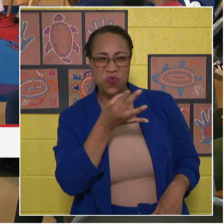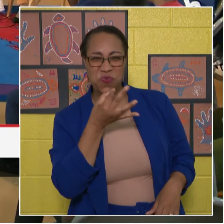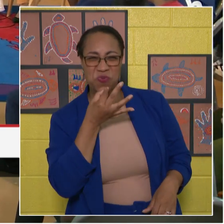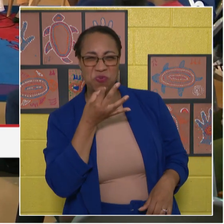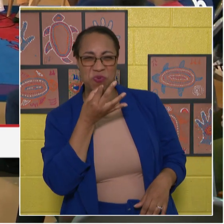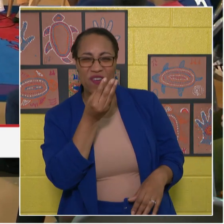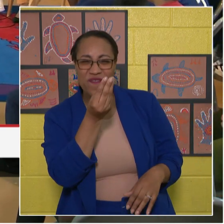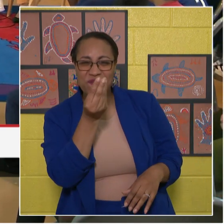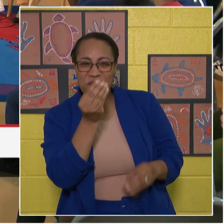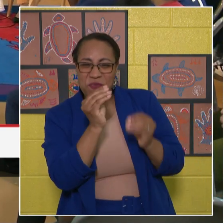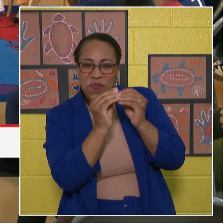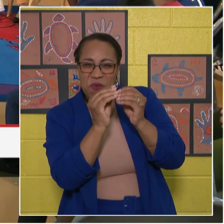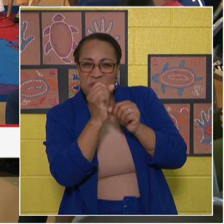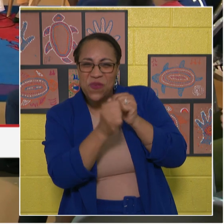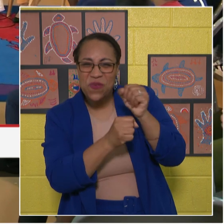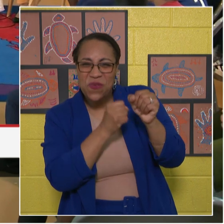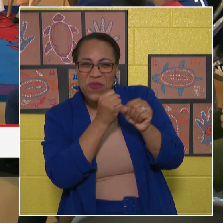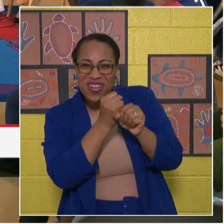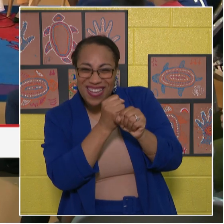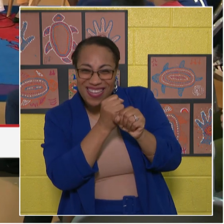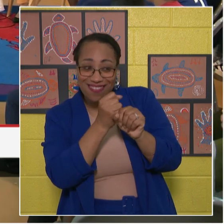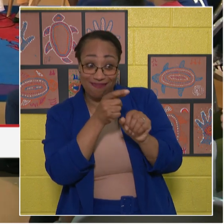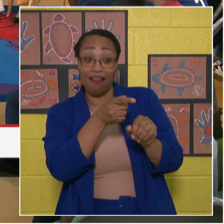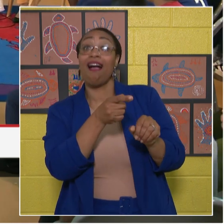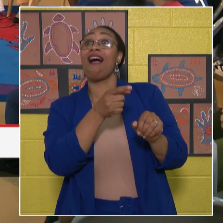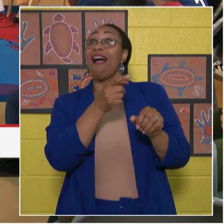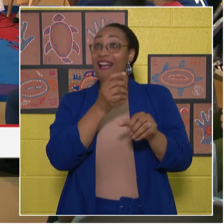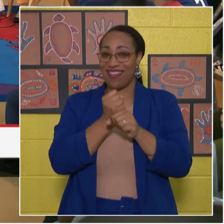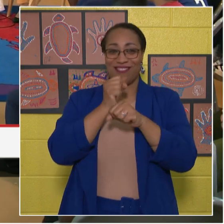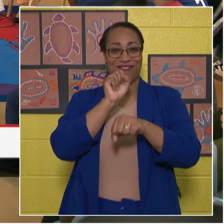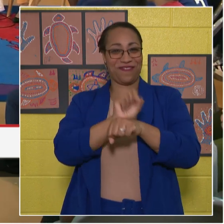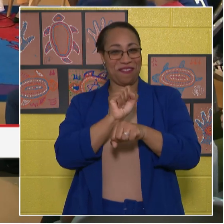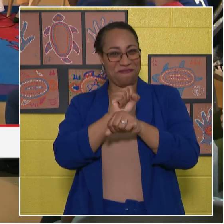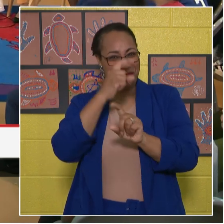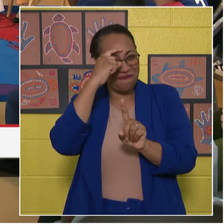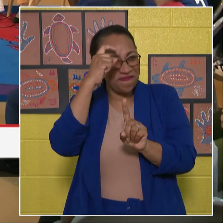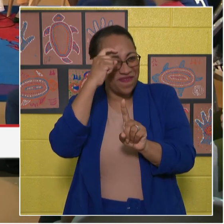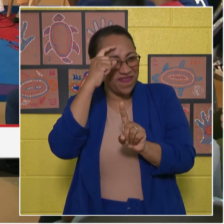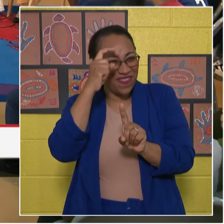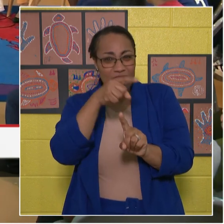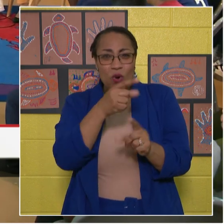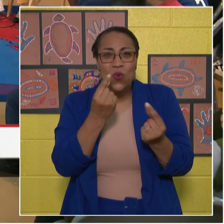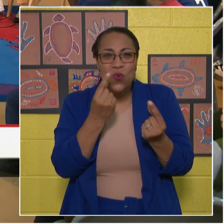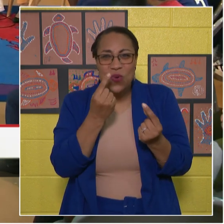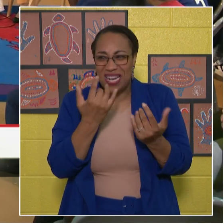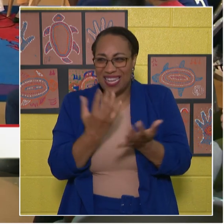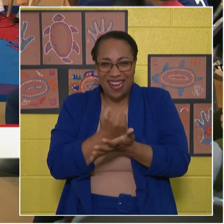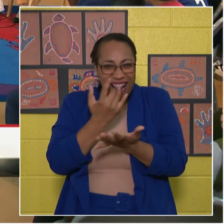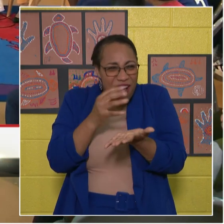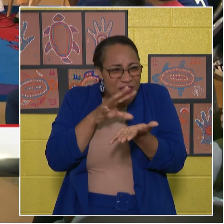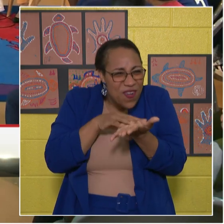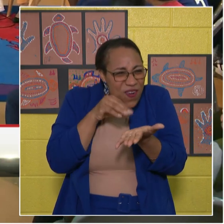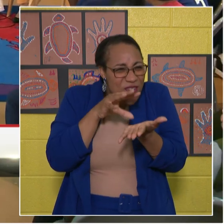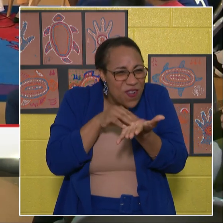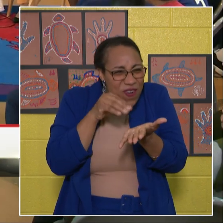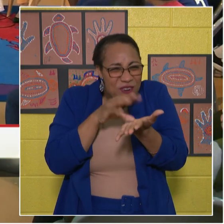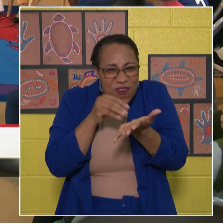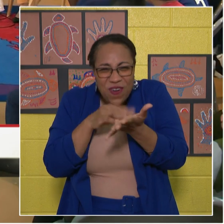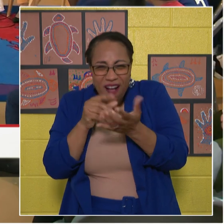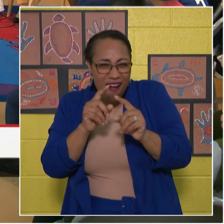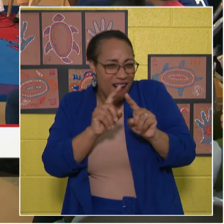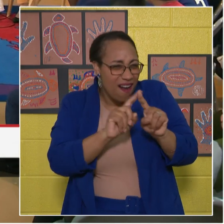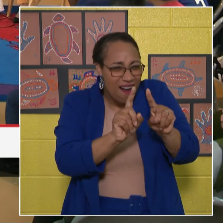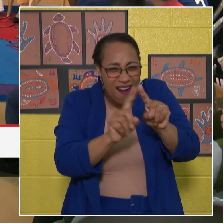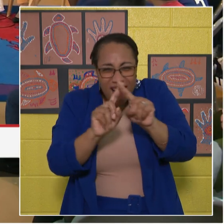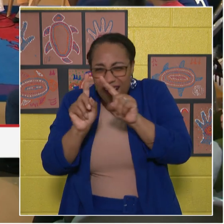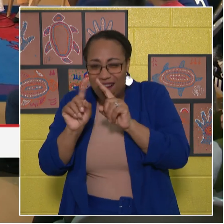And so that you can learn and practice and experience different jobs that you may want to do.